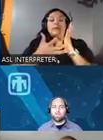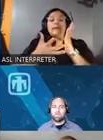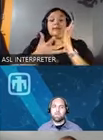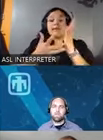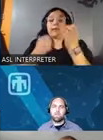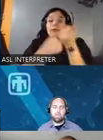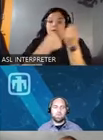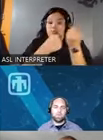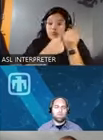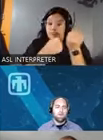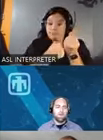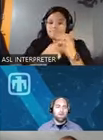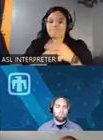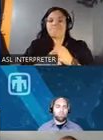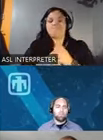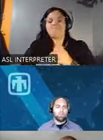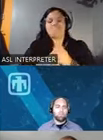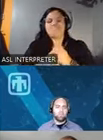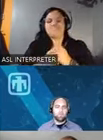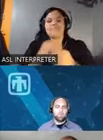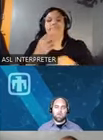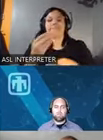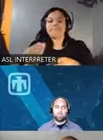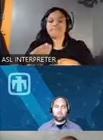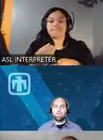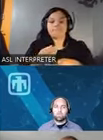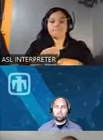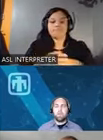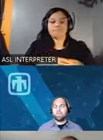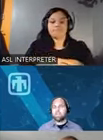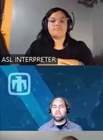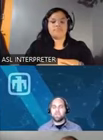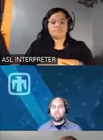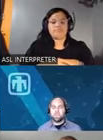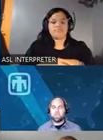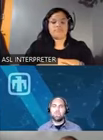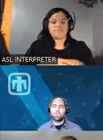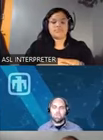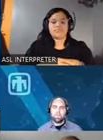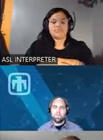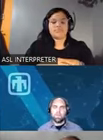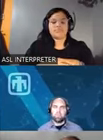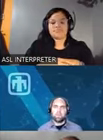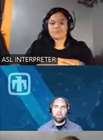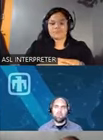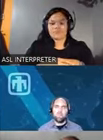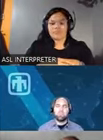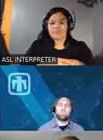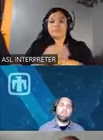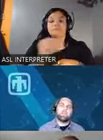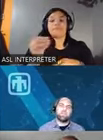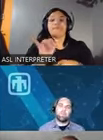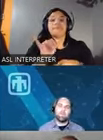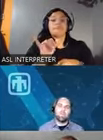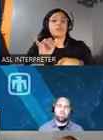and basically community engagement. So this will help support, as I said, this will take the tools that we develop, put them in